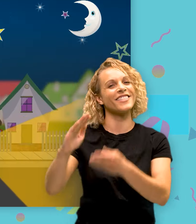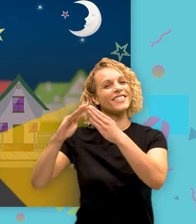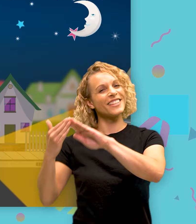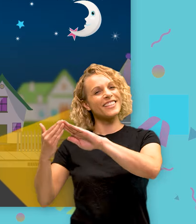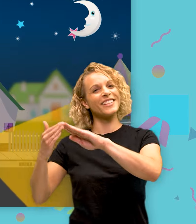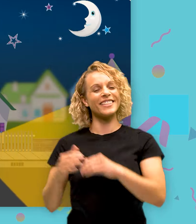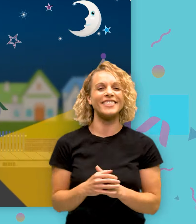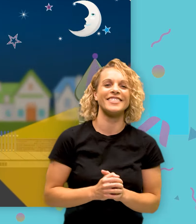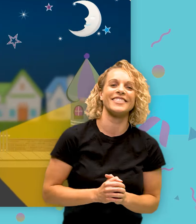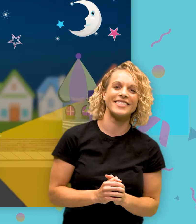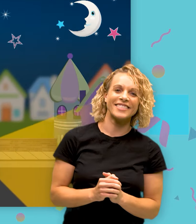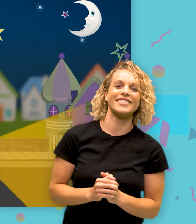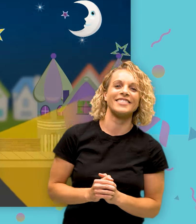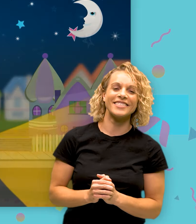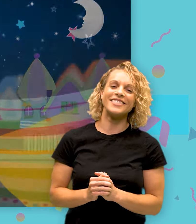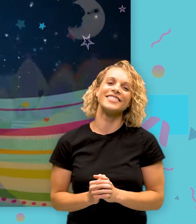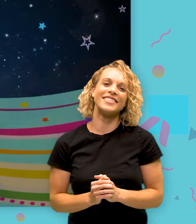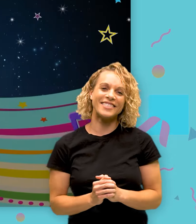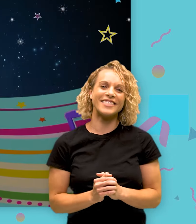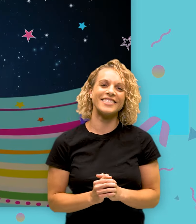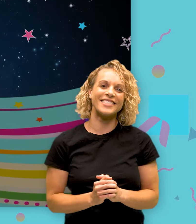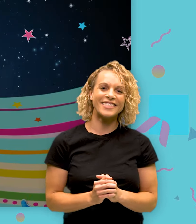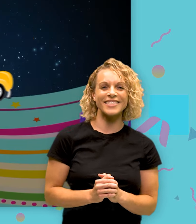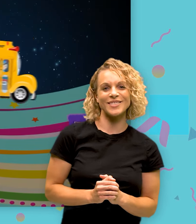all through the town.